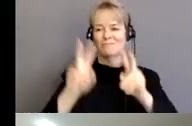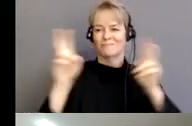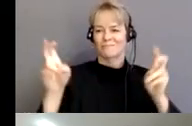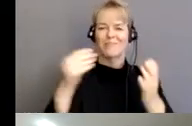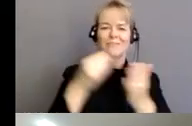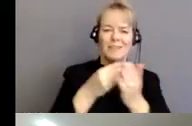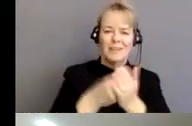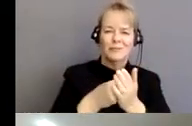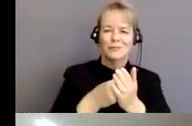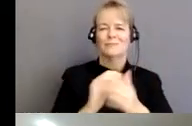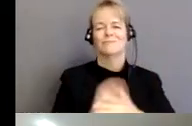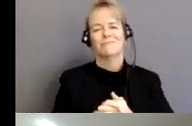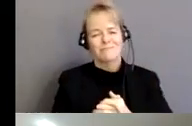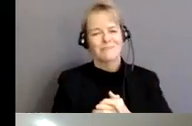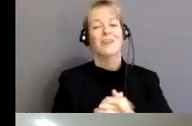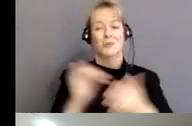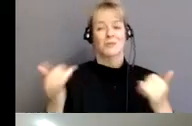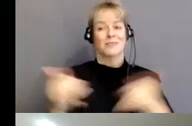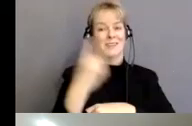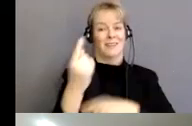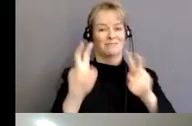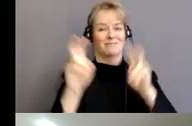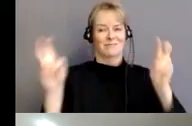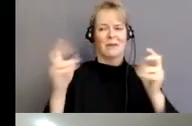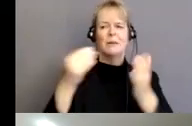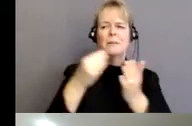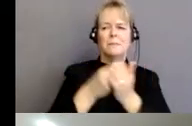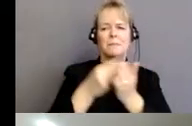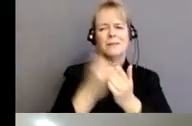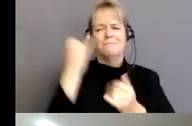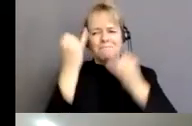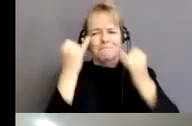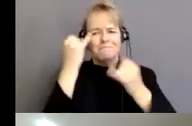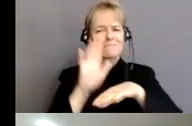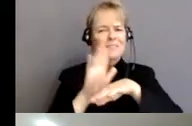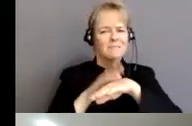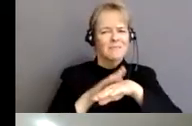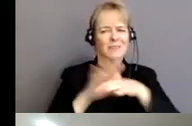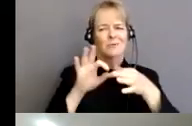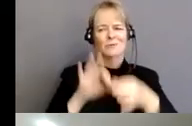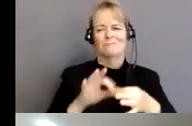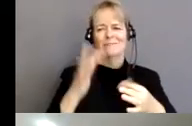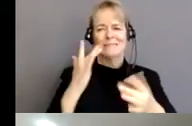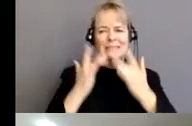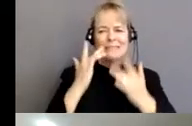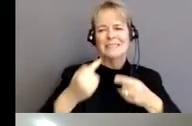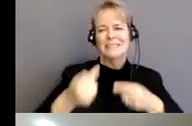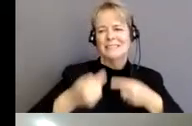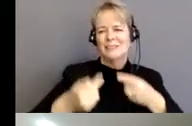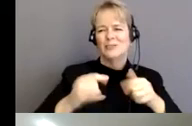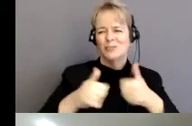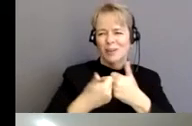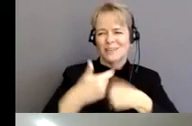present a webinar on money tips for difficult times. We are hosting that in partnership with the Ontario